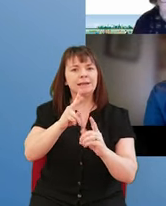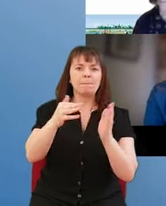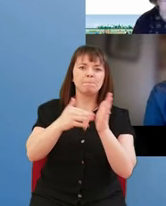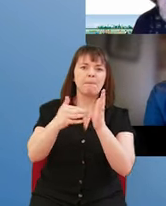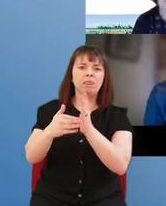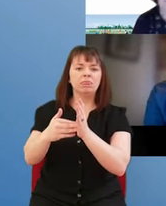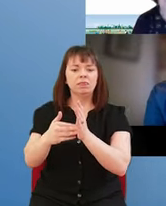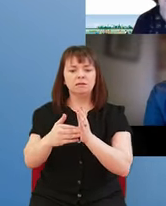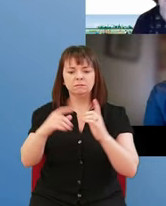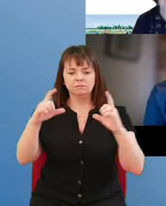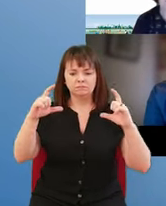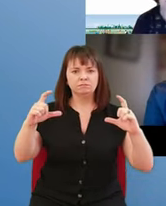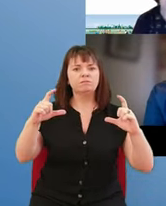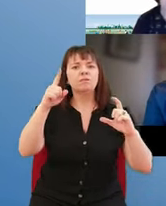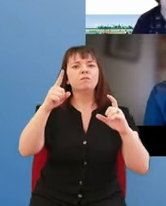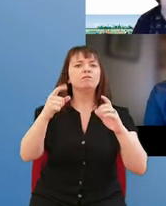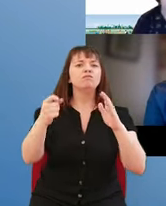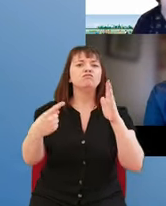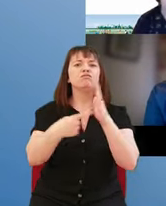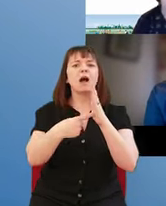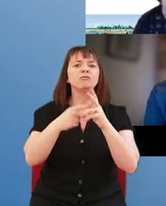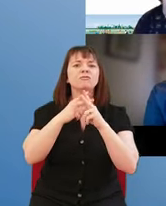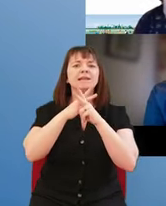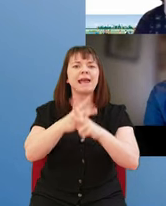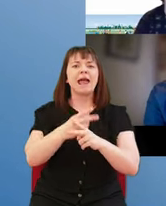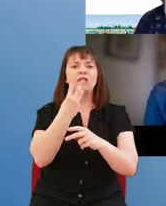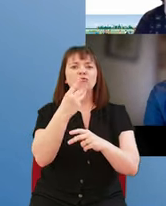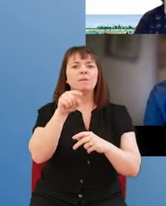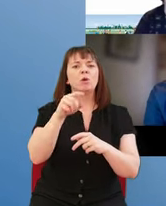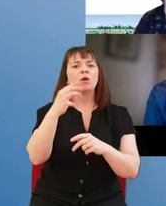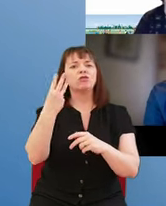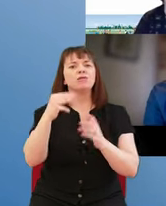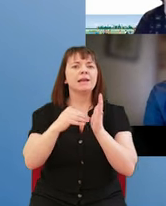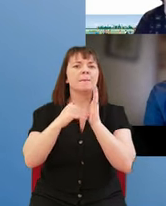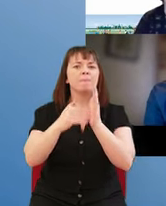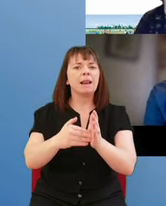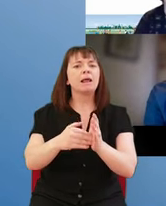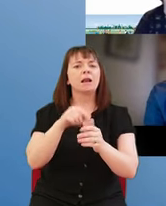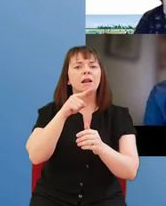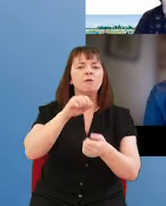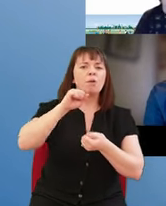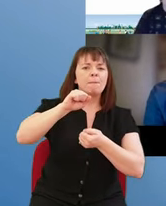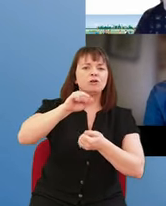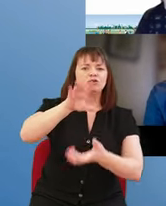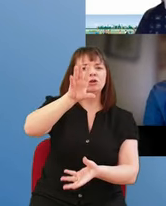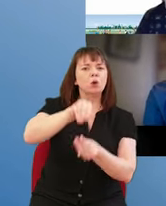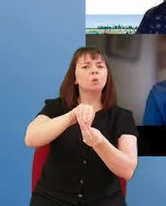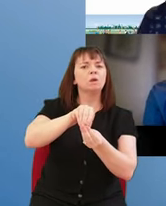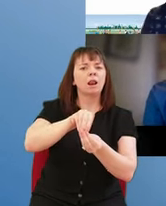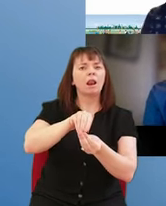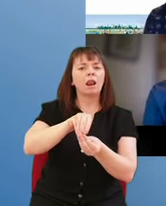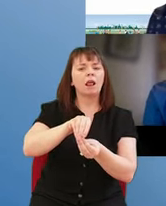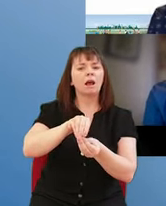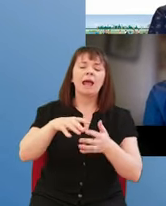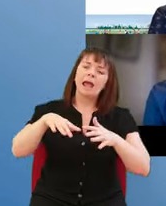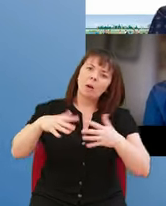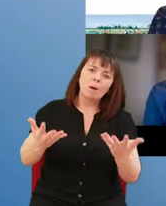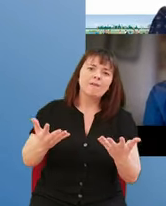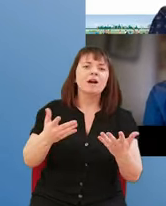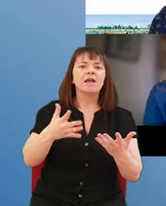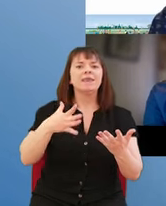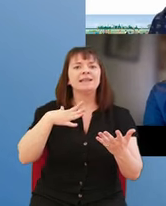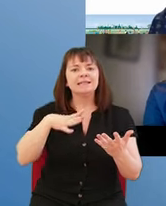does include £3.7 million worth of winter access funding budget, which is to be received, which we forecast